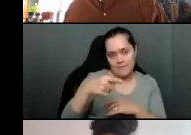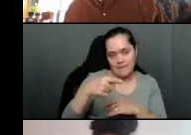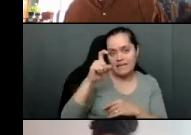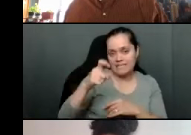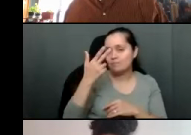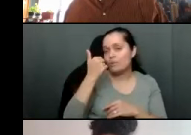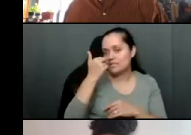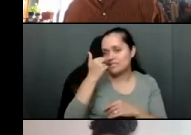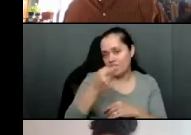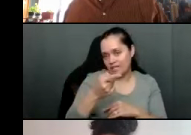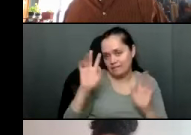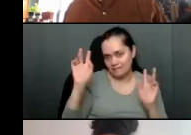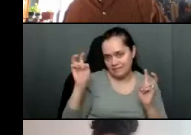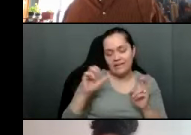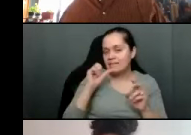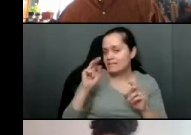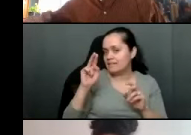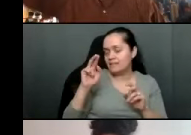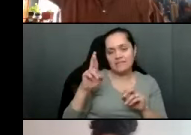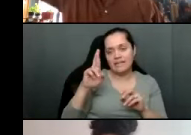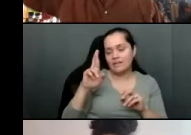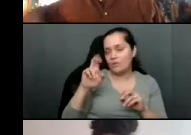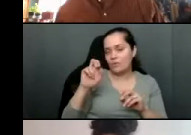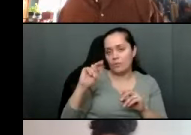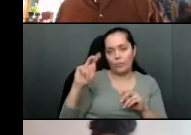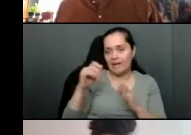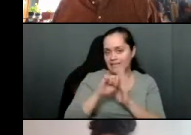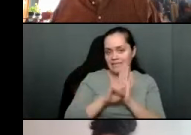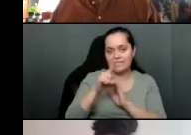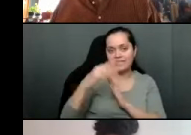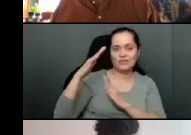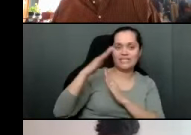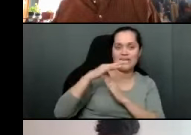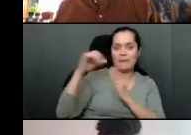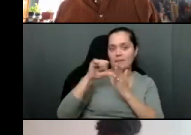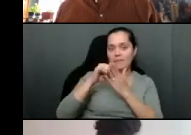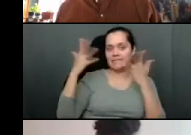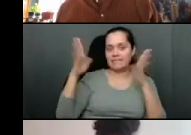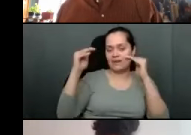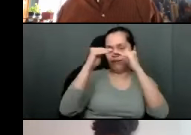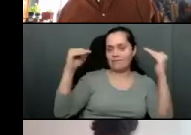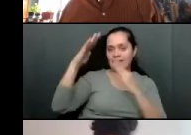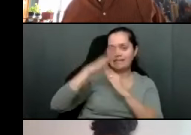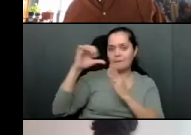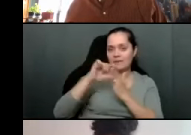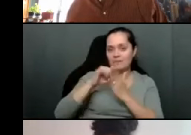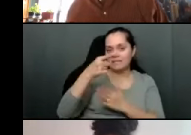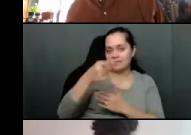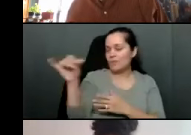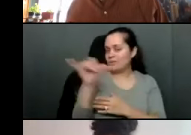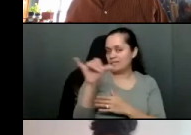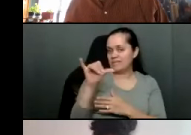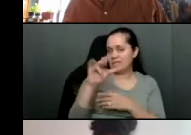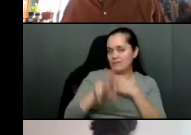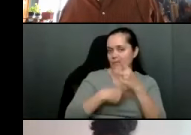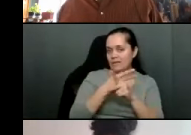funny. It doesn't rate the states at all. It just says, oh, these are in the top of the page. Well, it's that same sort of thing.